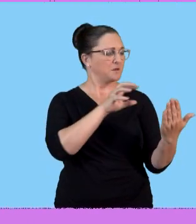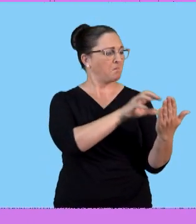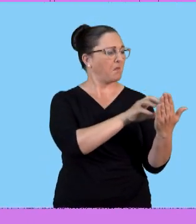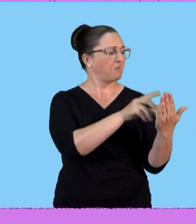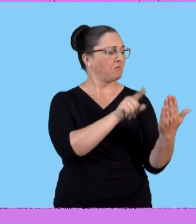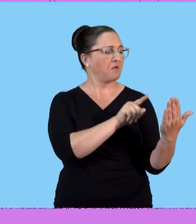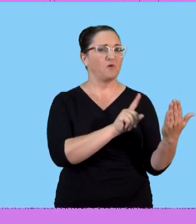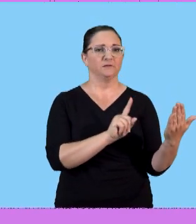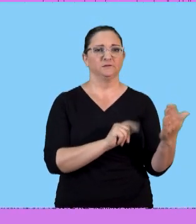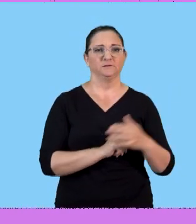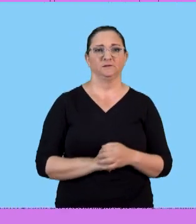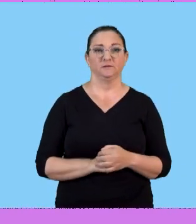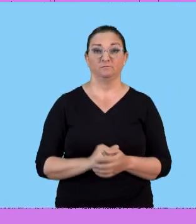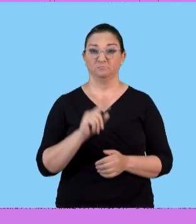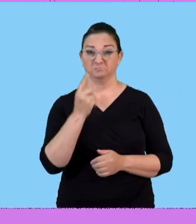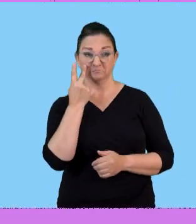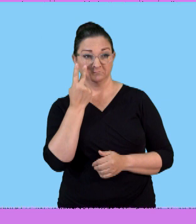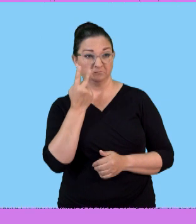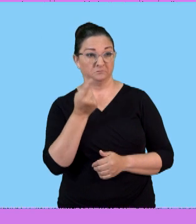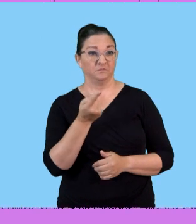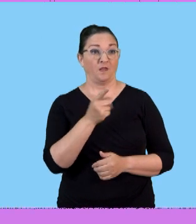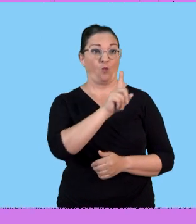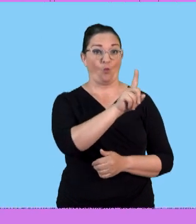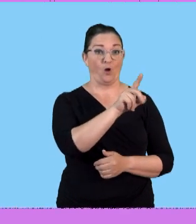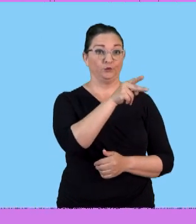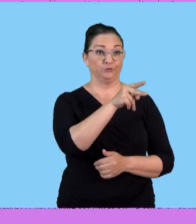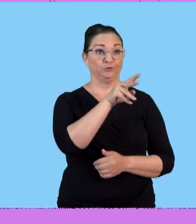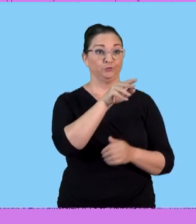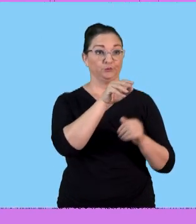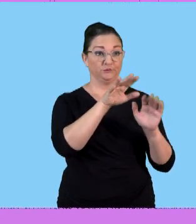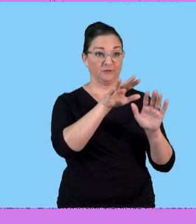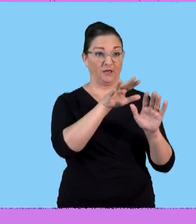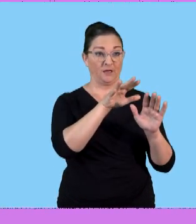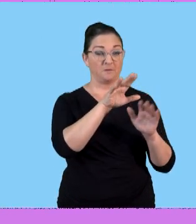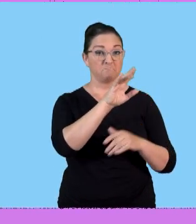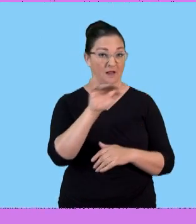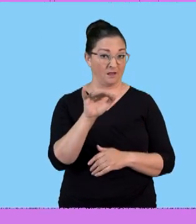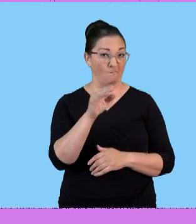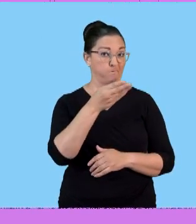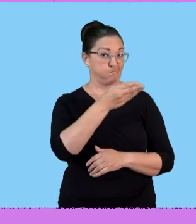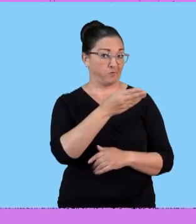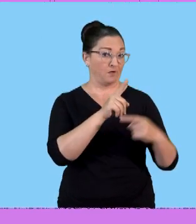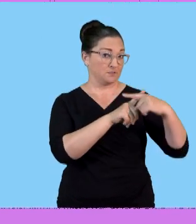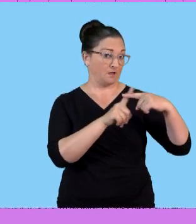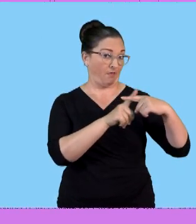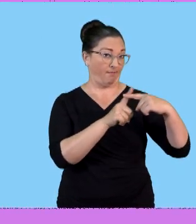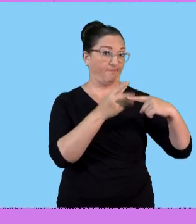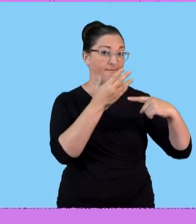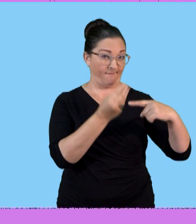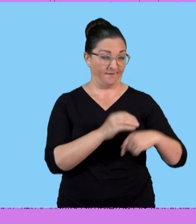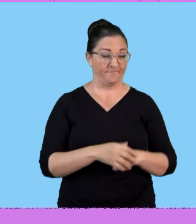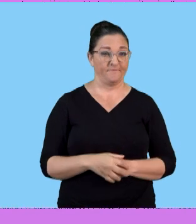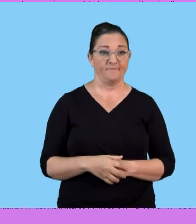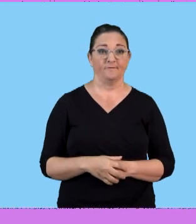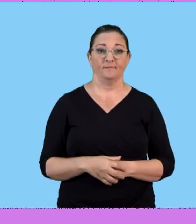map is all about. So here, first thing I note is that there's a scale given and our number scale is saying